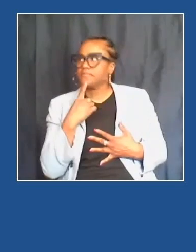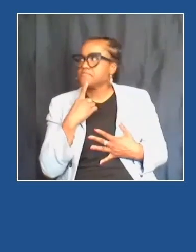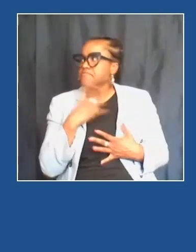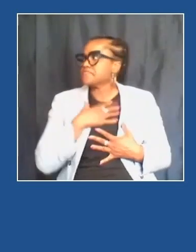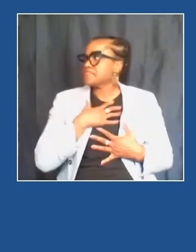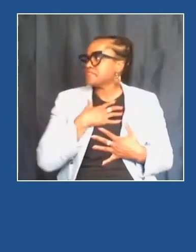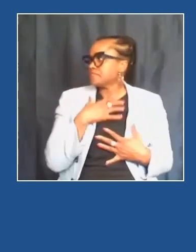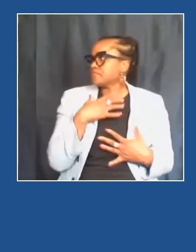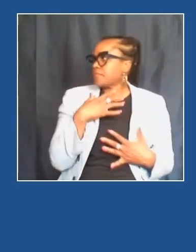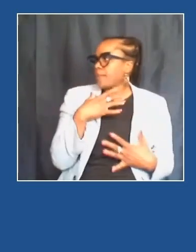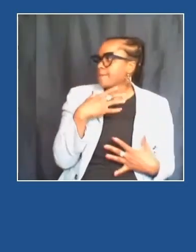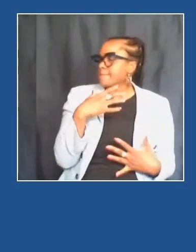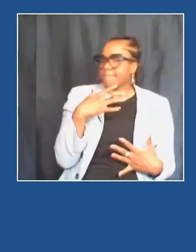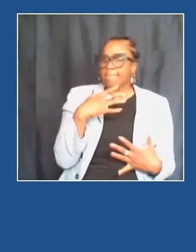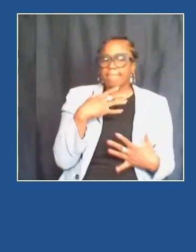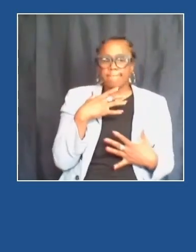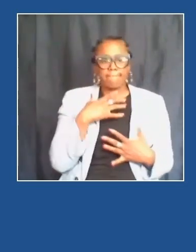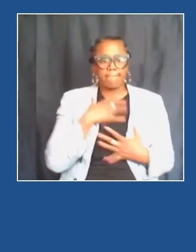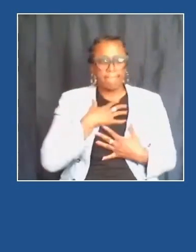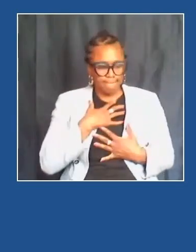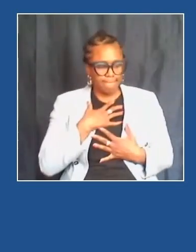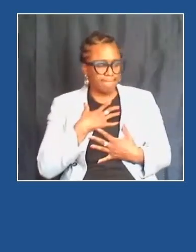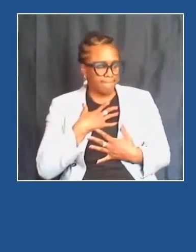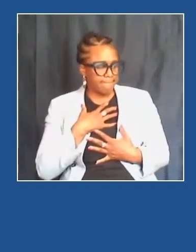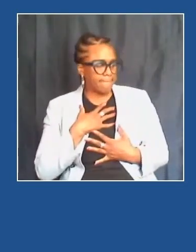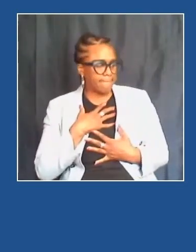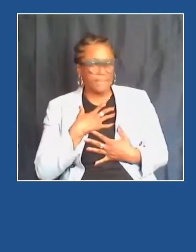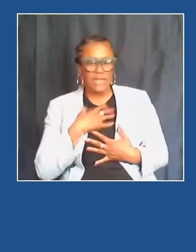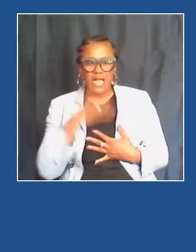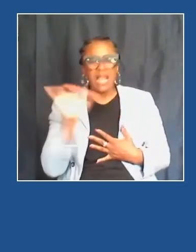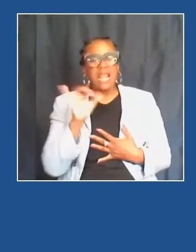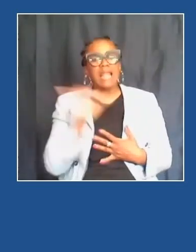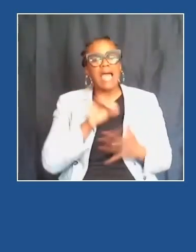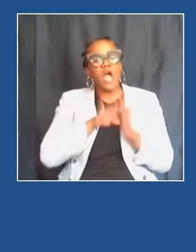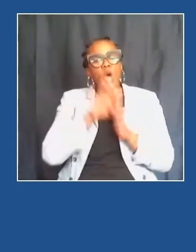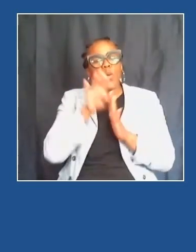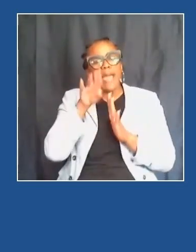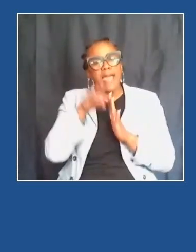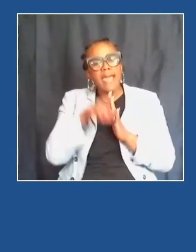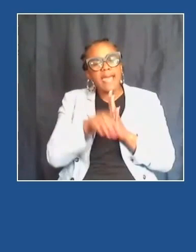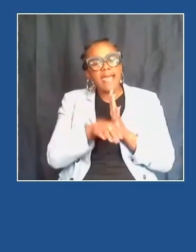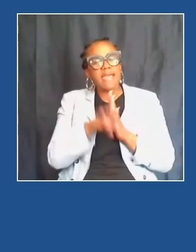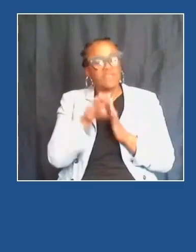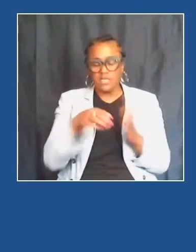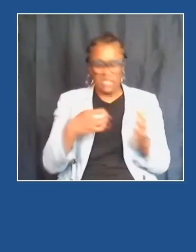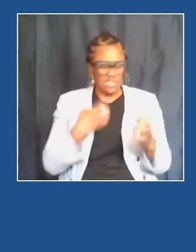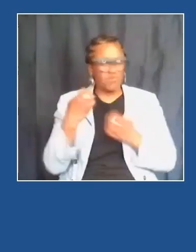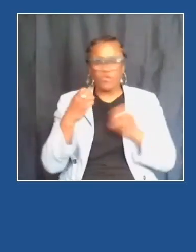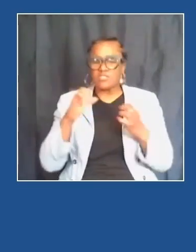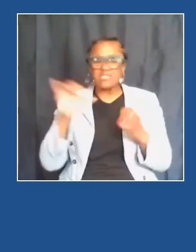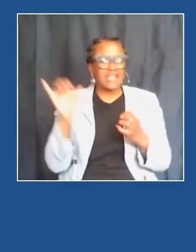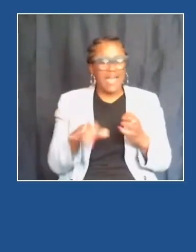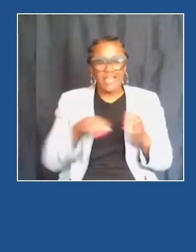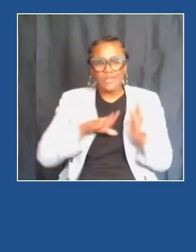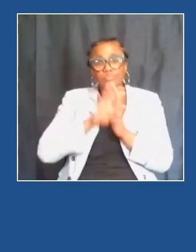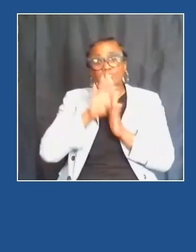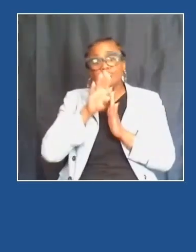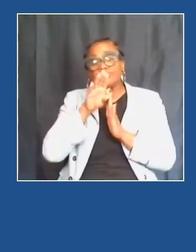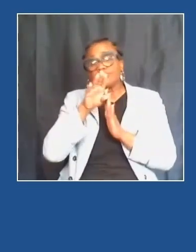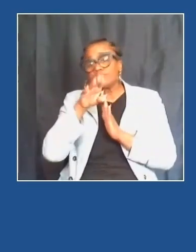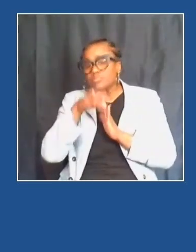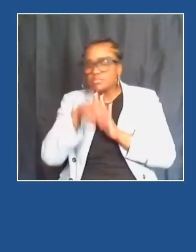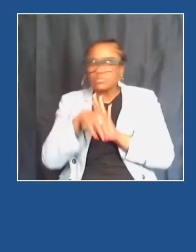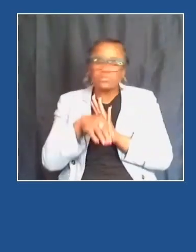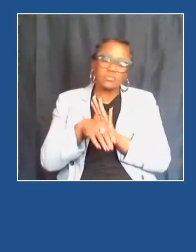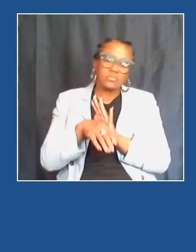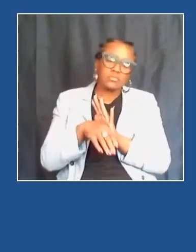and breathe out with the emotion going down, like a wave, because that's what emotions are. They're like a sine wave. They come up and they go down.